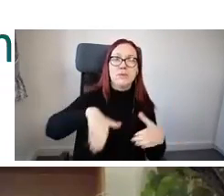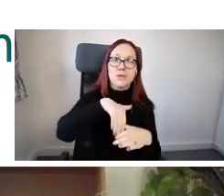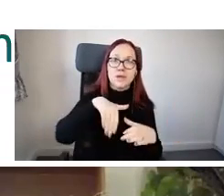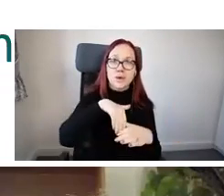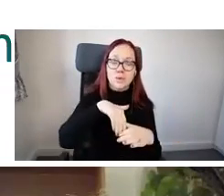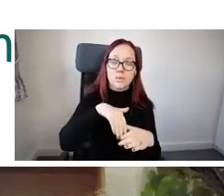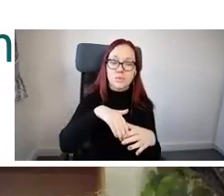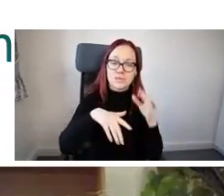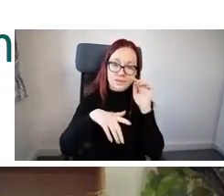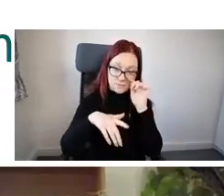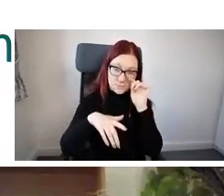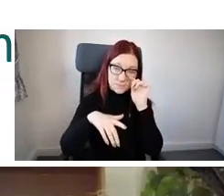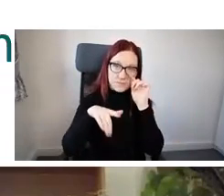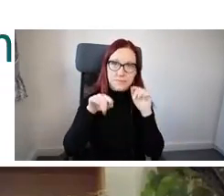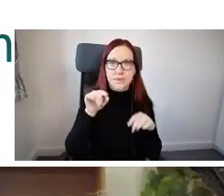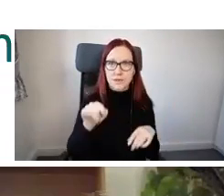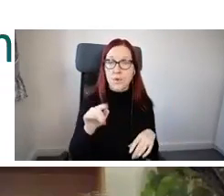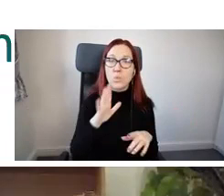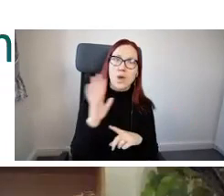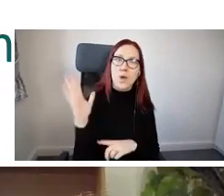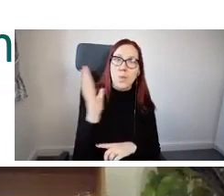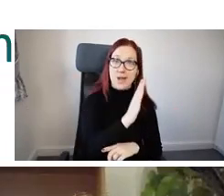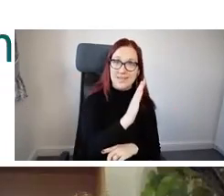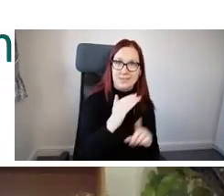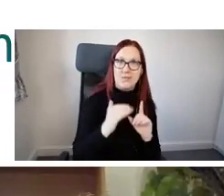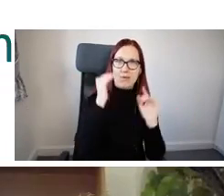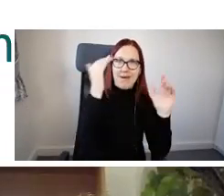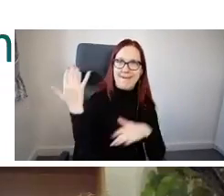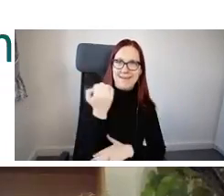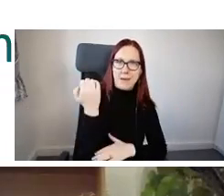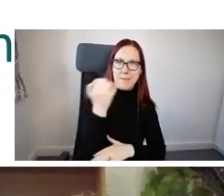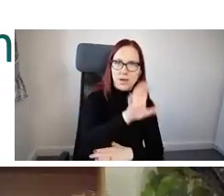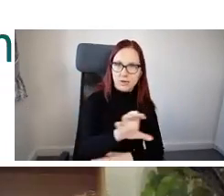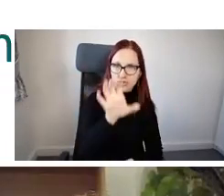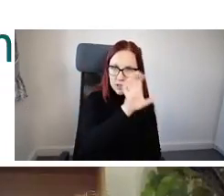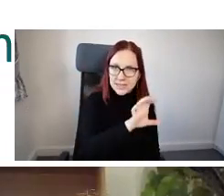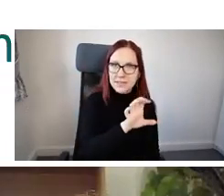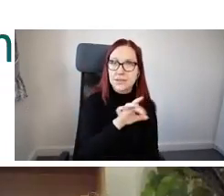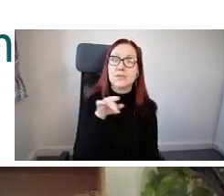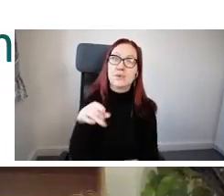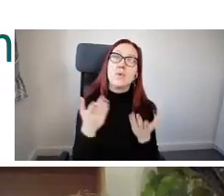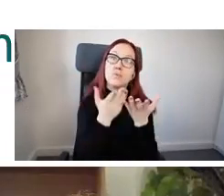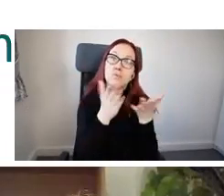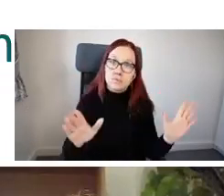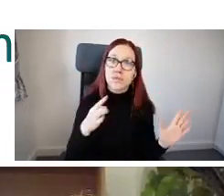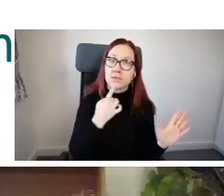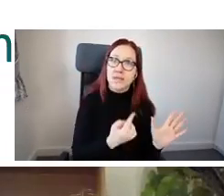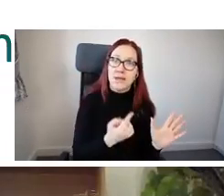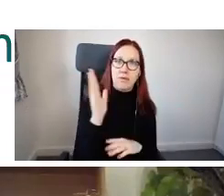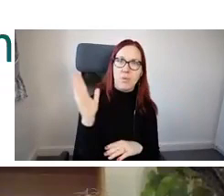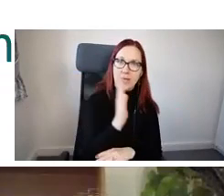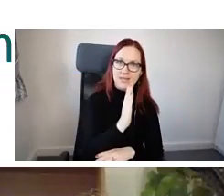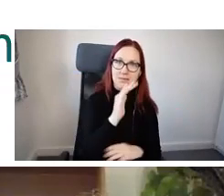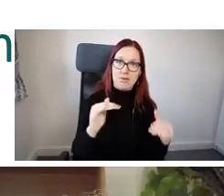located in Western high-income countries. So we can broadly say that young people in Western high-income